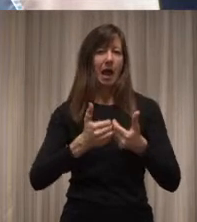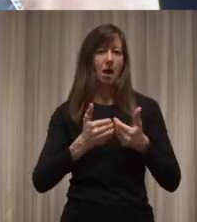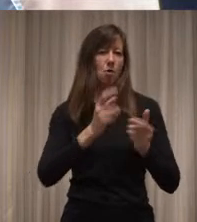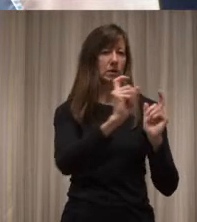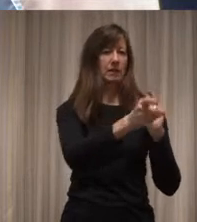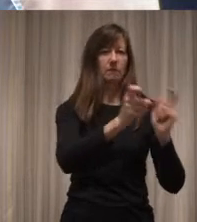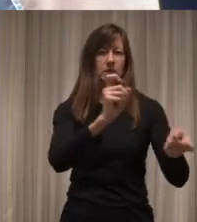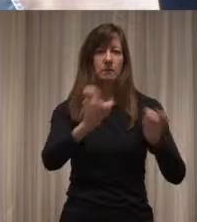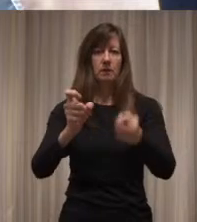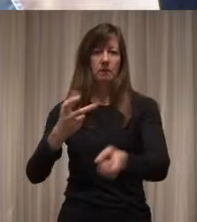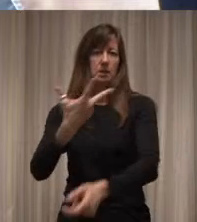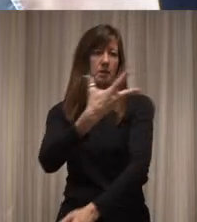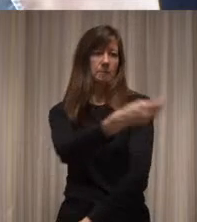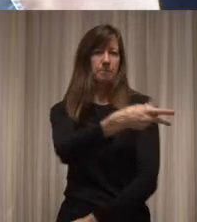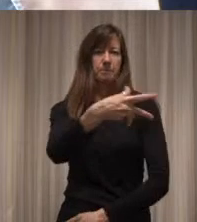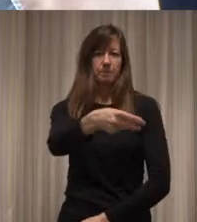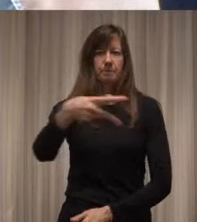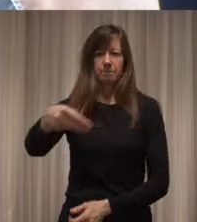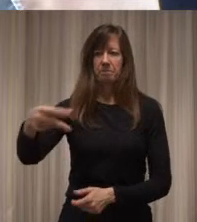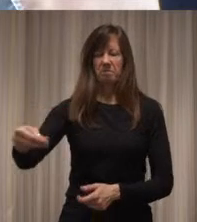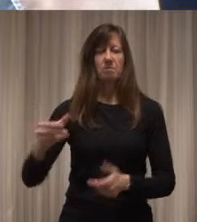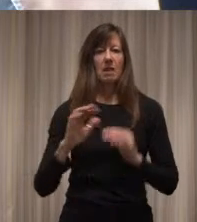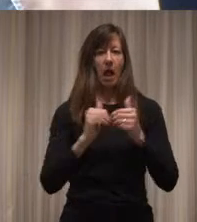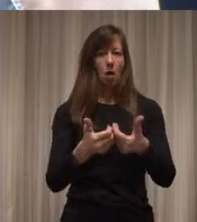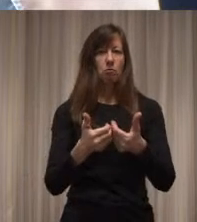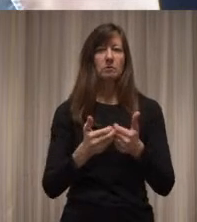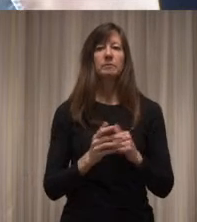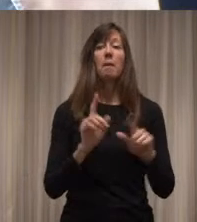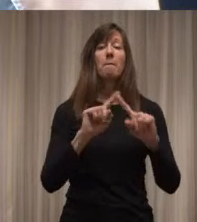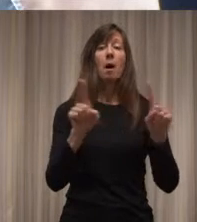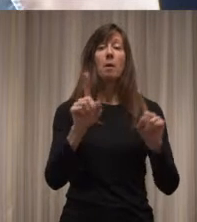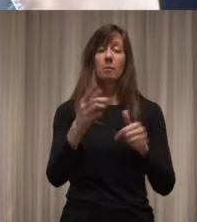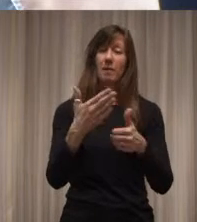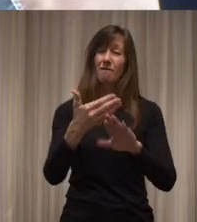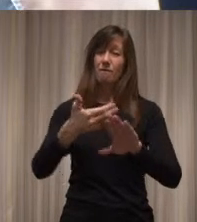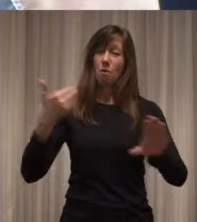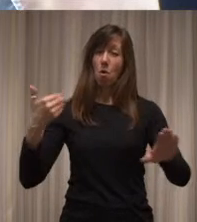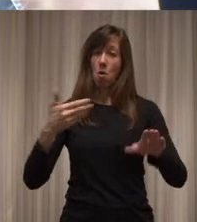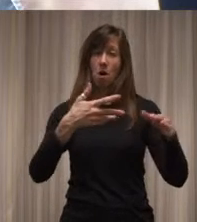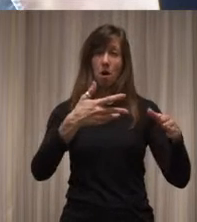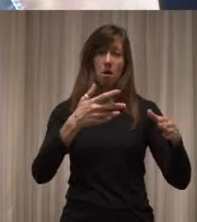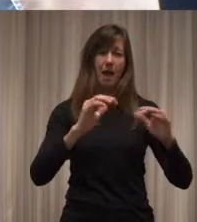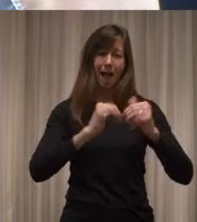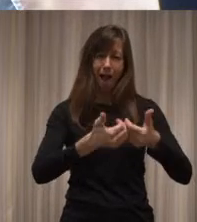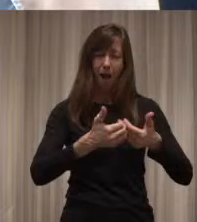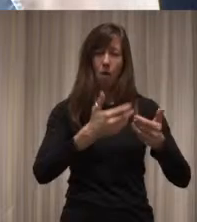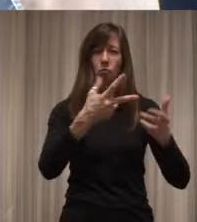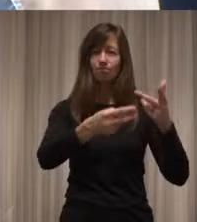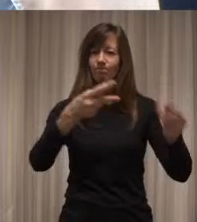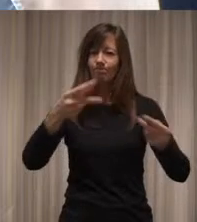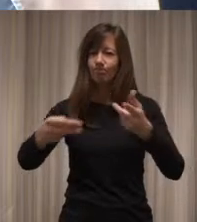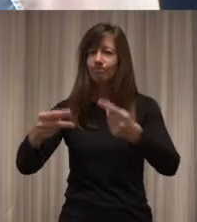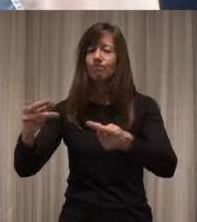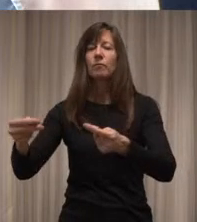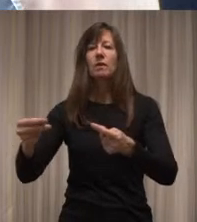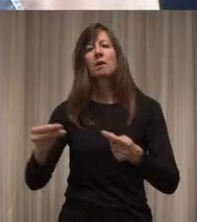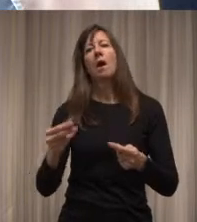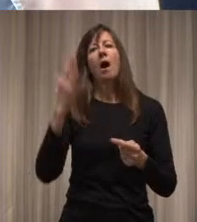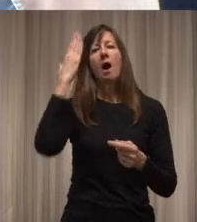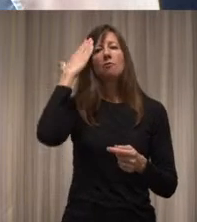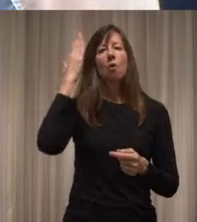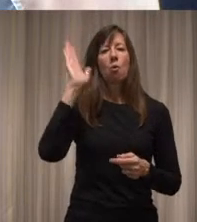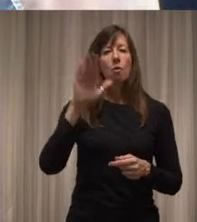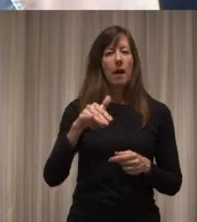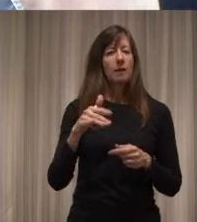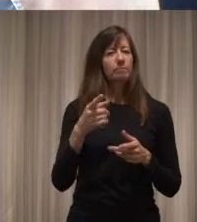that, I know that the vaccination process, both the science behind the development of the vaccine and also